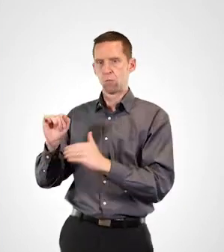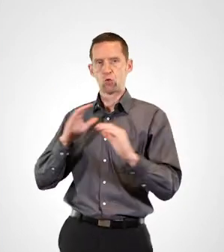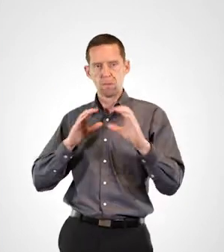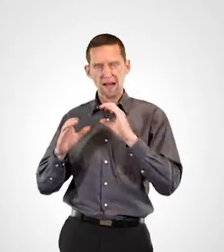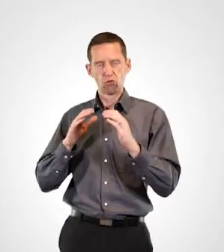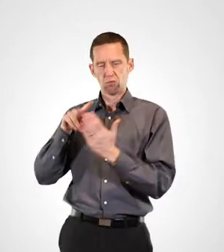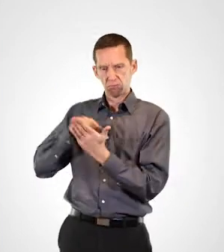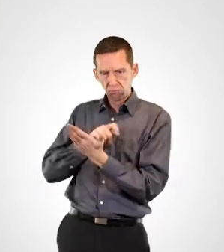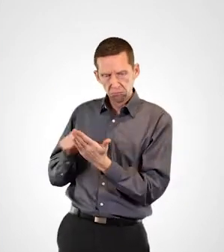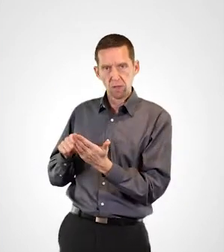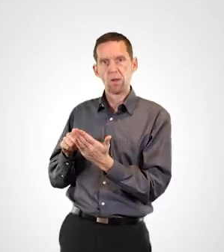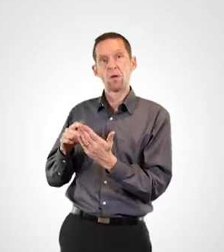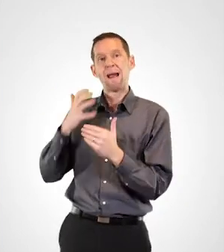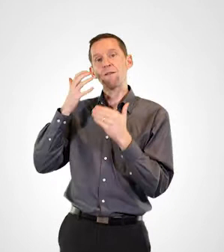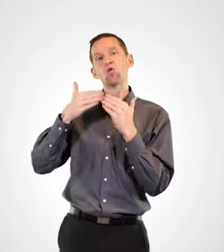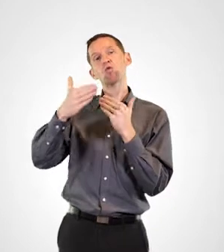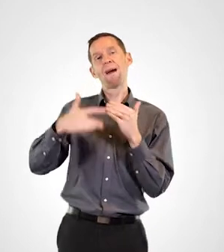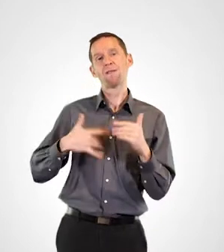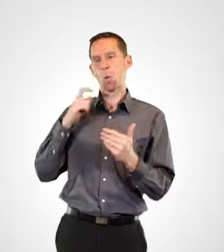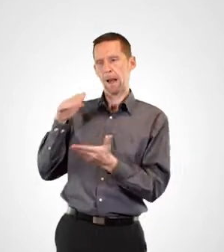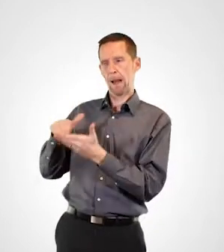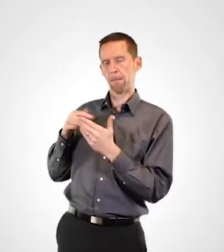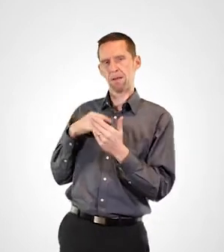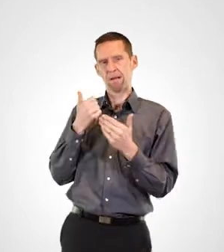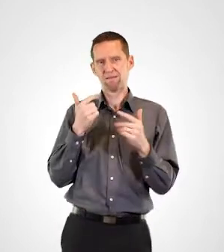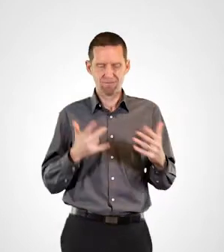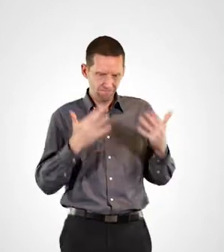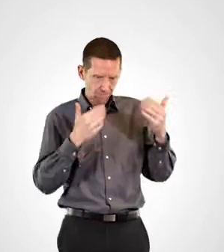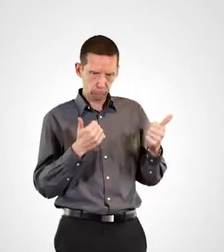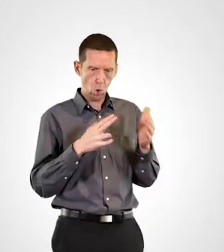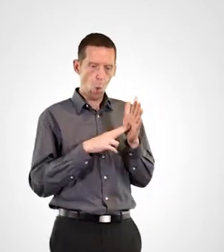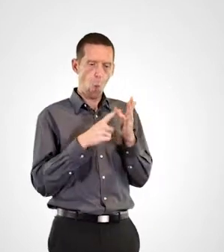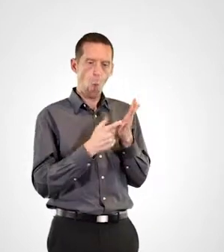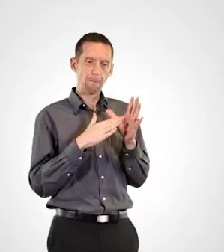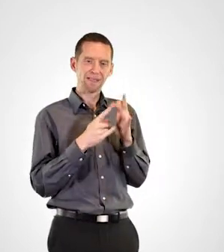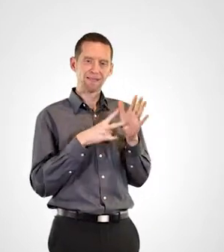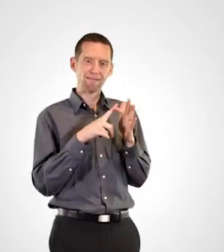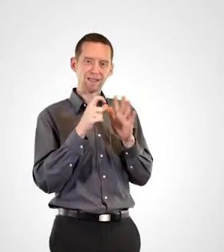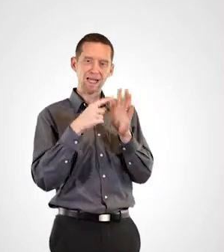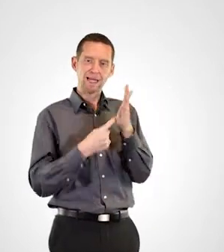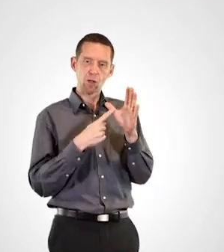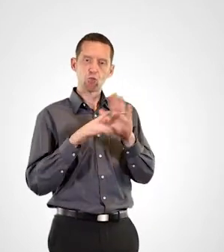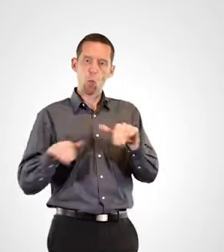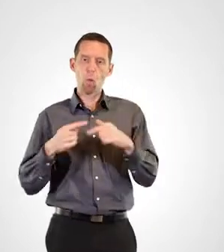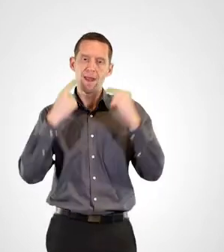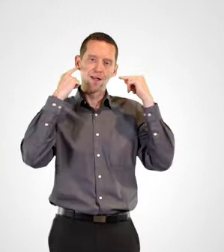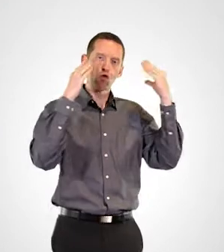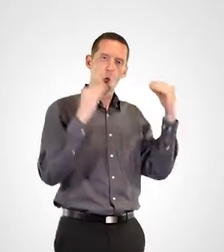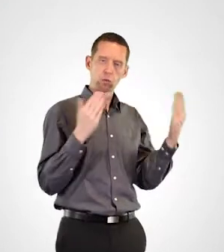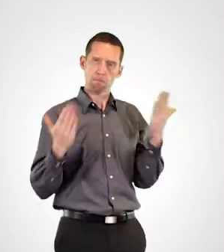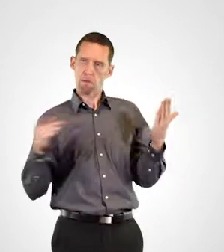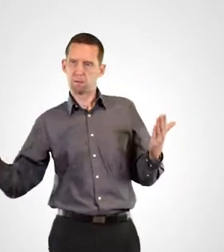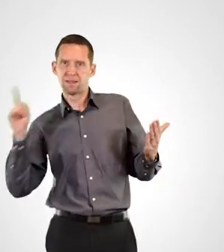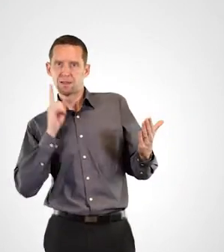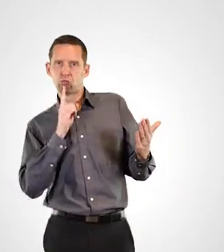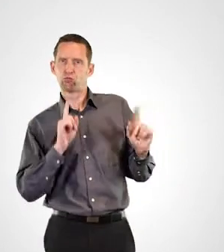and I'll come back to this, it may help us develop some good normative data for children with hearing loss. So just going to give you an example of a few